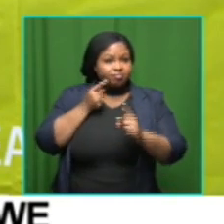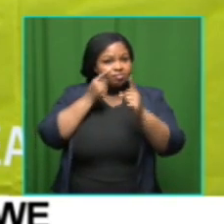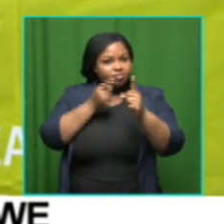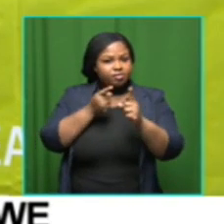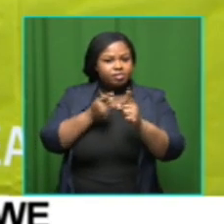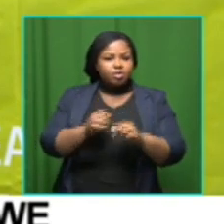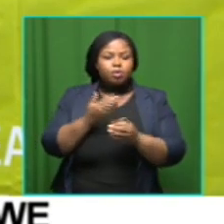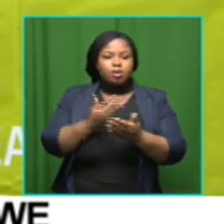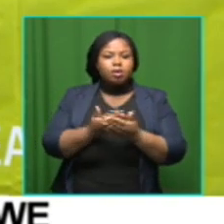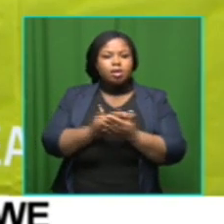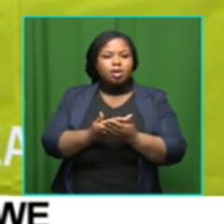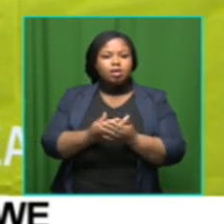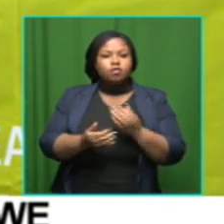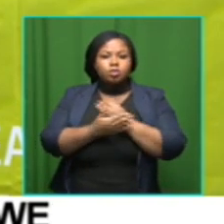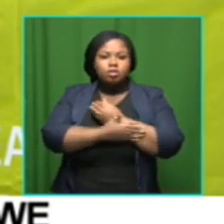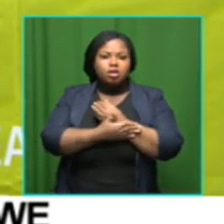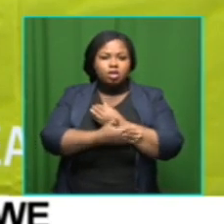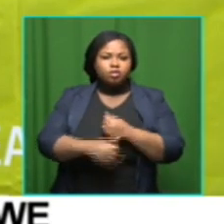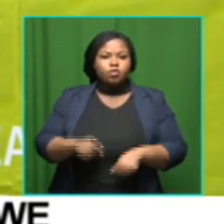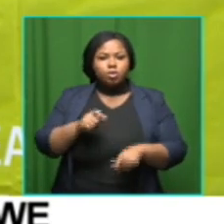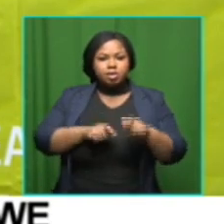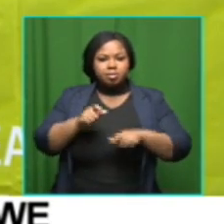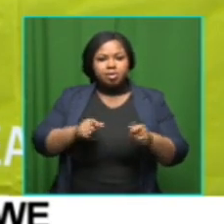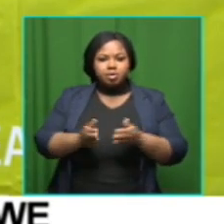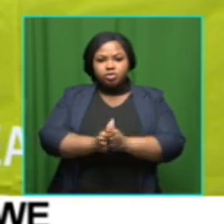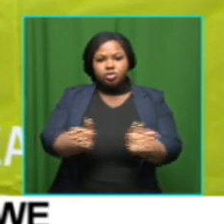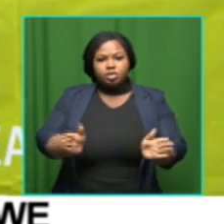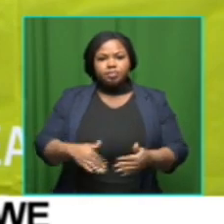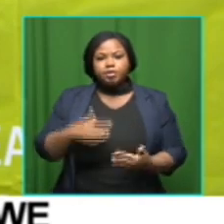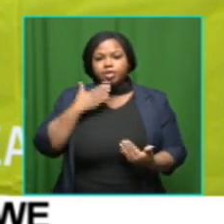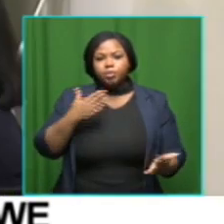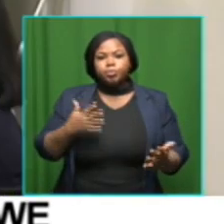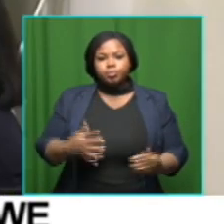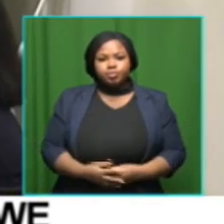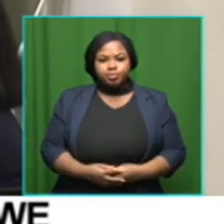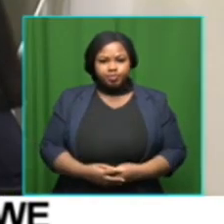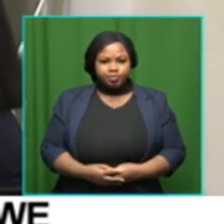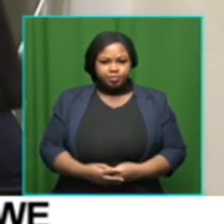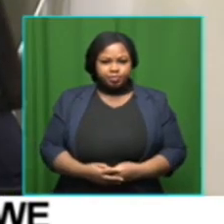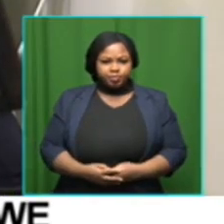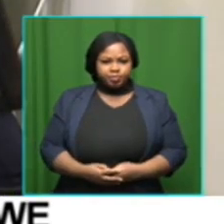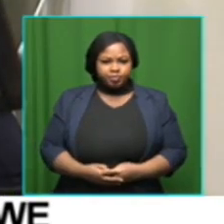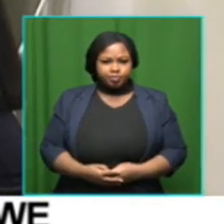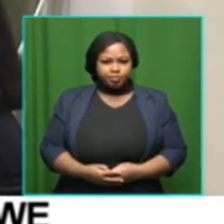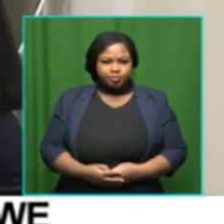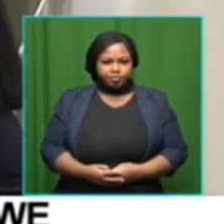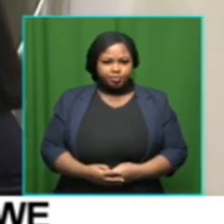do the best for the country and also for humanity in general. Thank you very much.